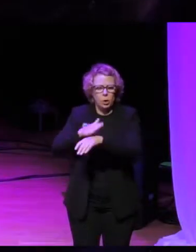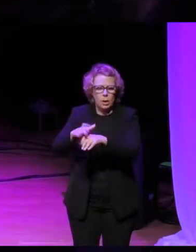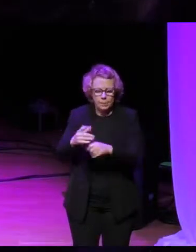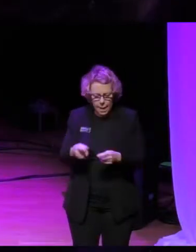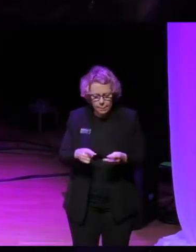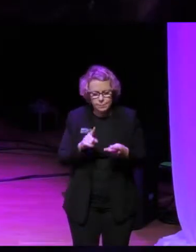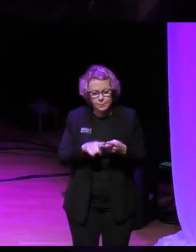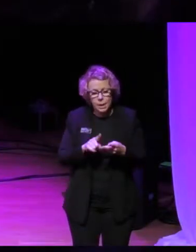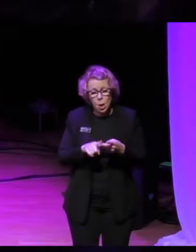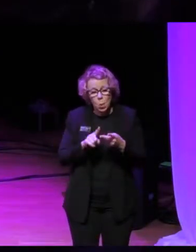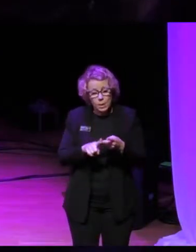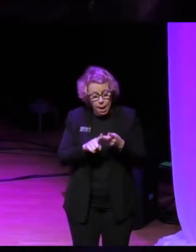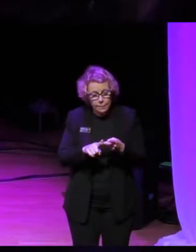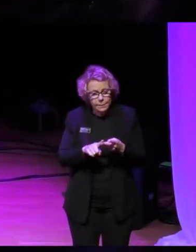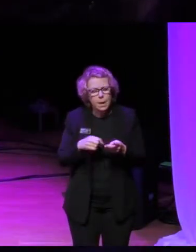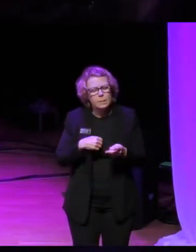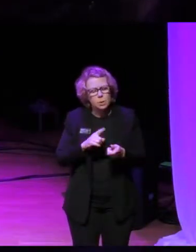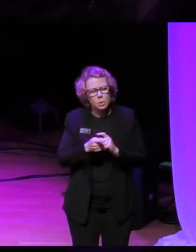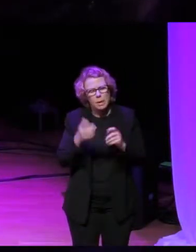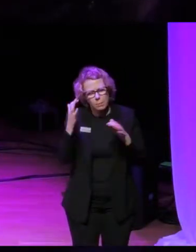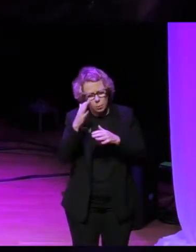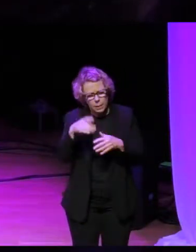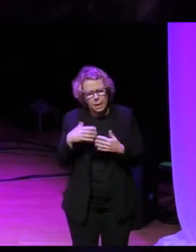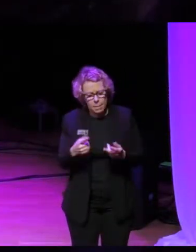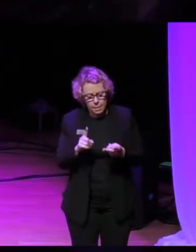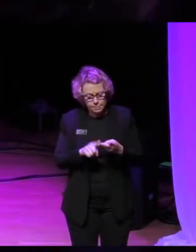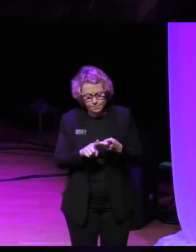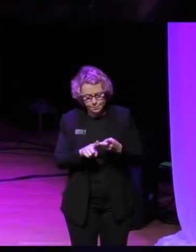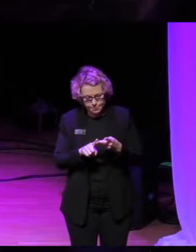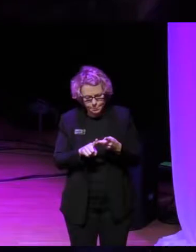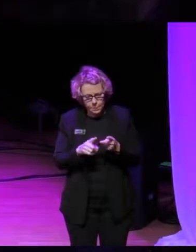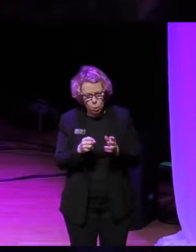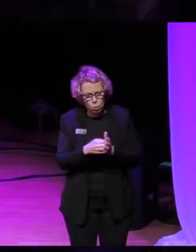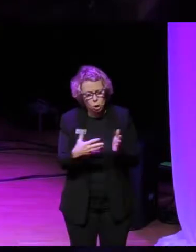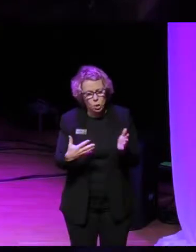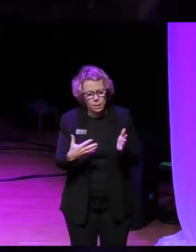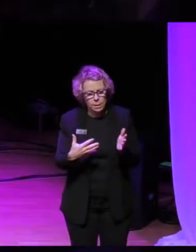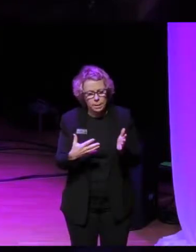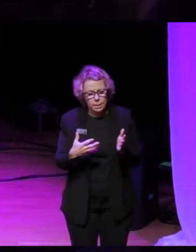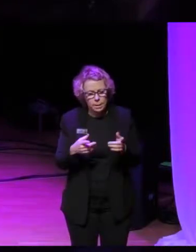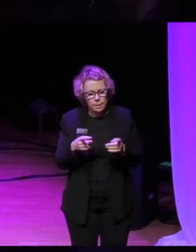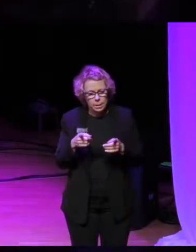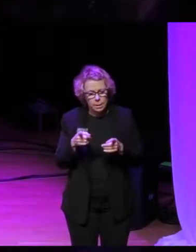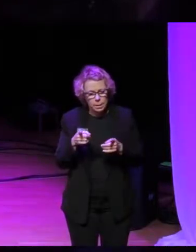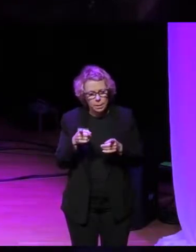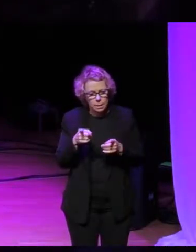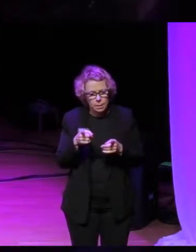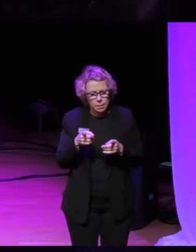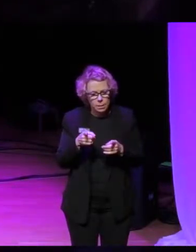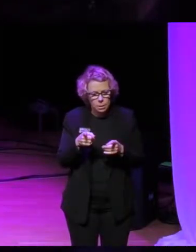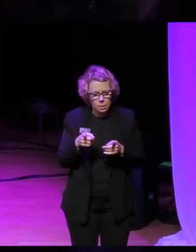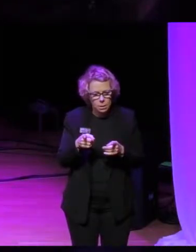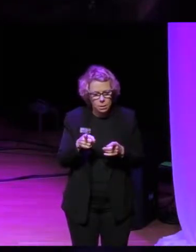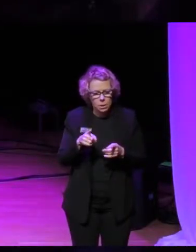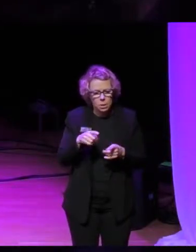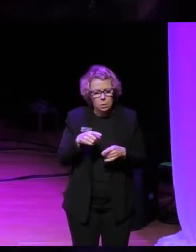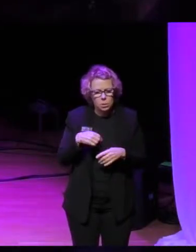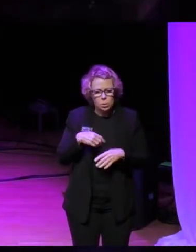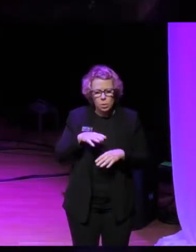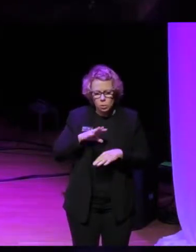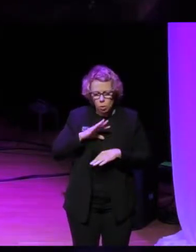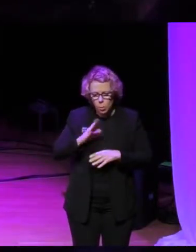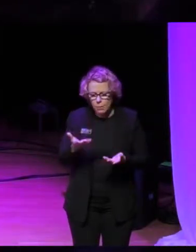government was making, which is very troubling, was that they are not required to facilitate Jane Doe getting an